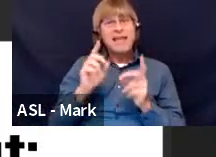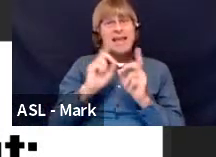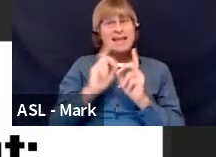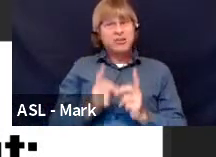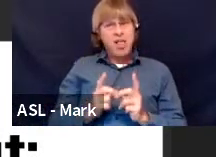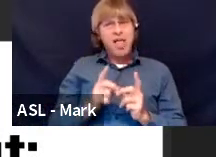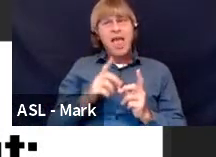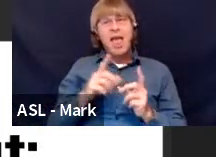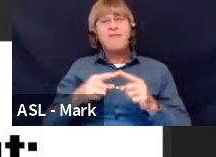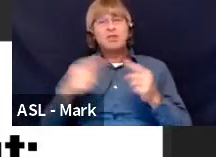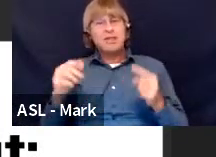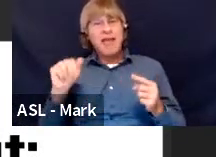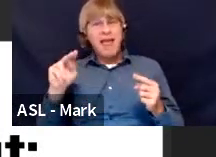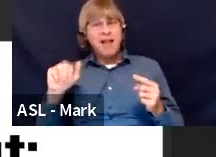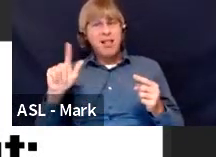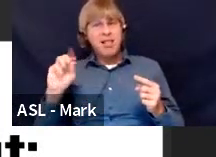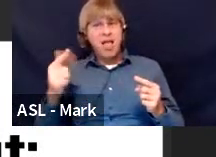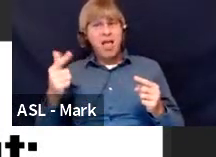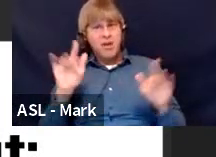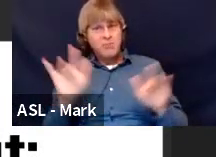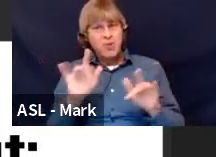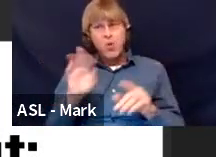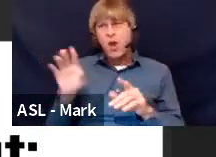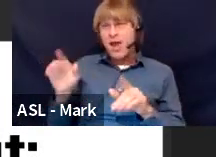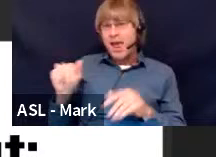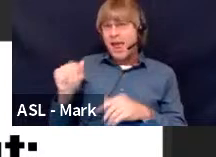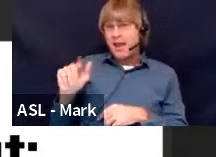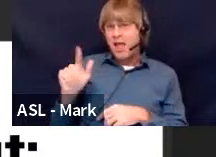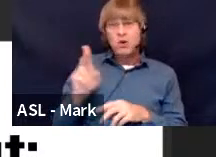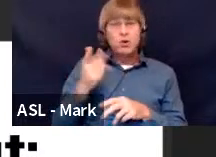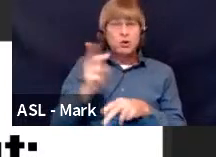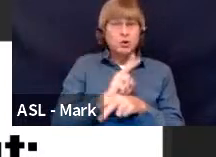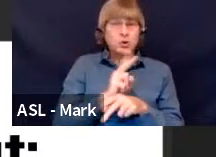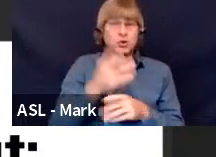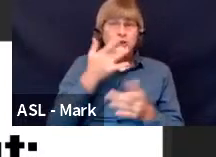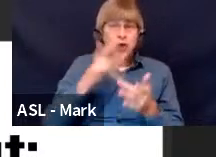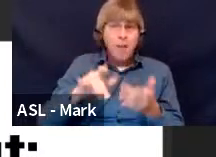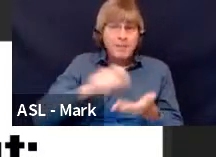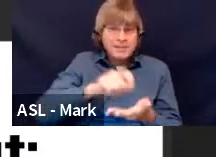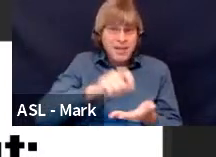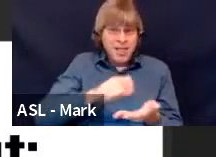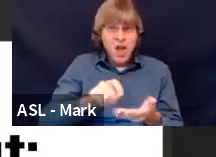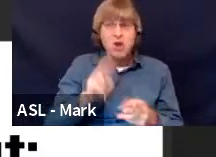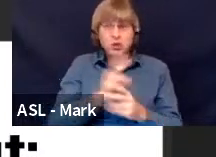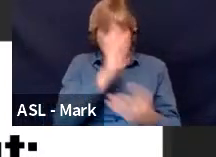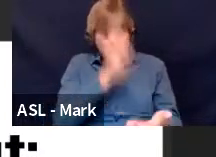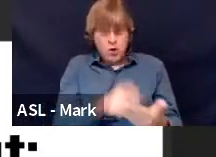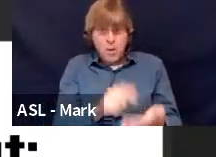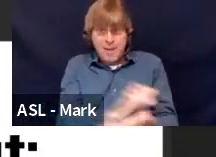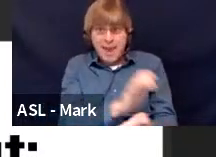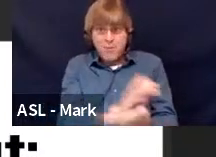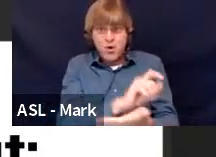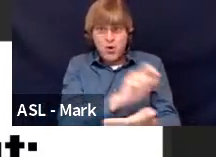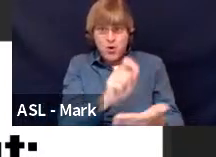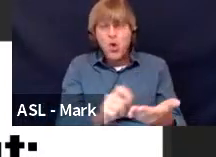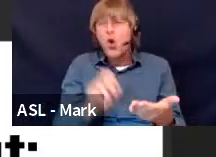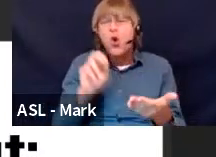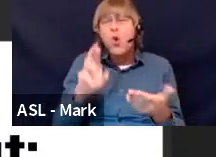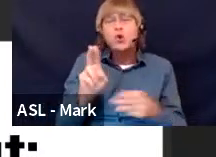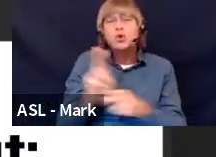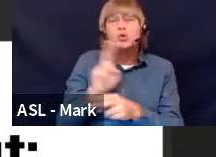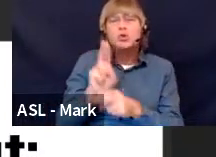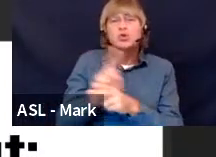versus analog. Whether you should be using a Sharpie and going straight to the paper, or go